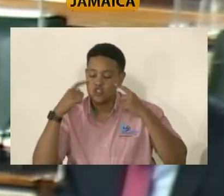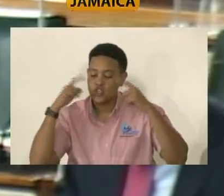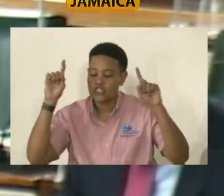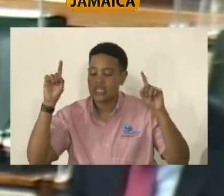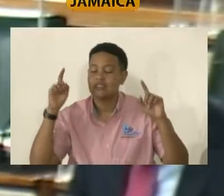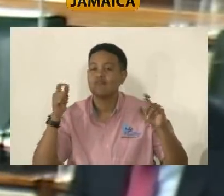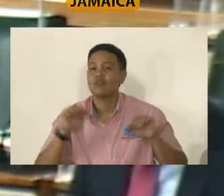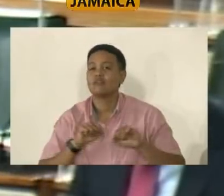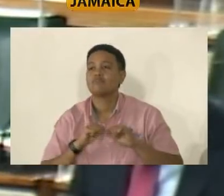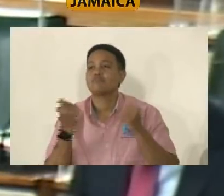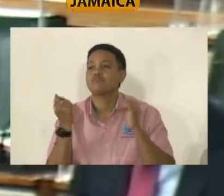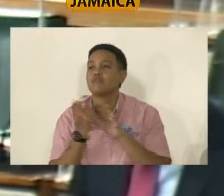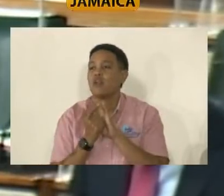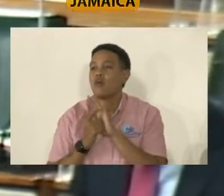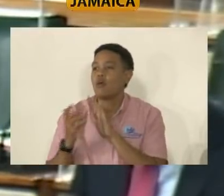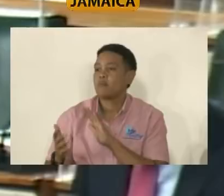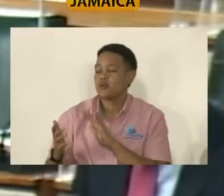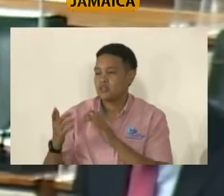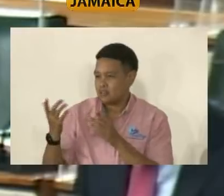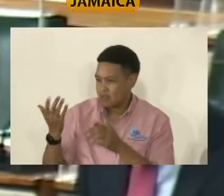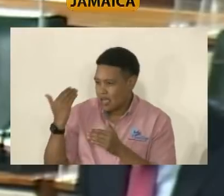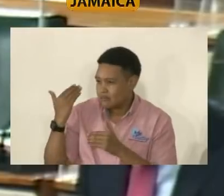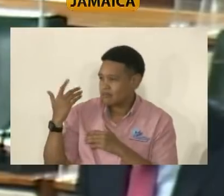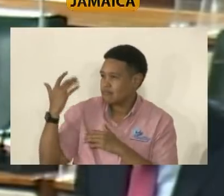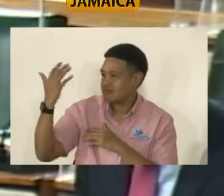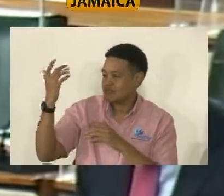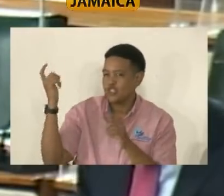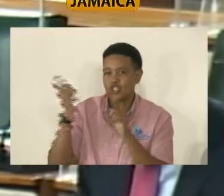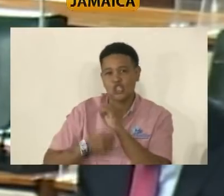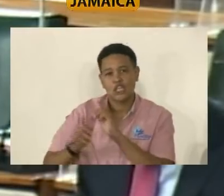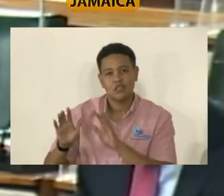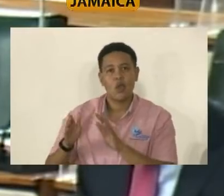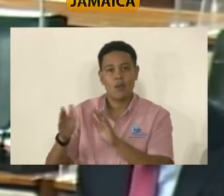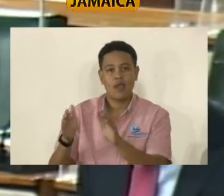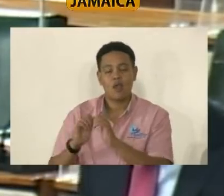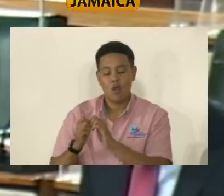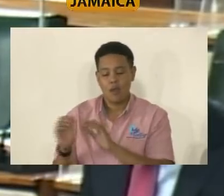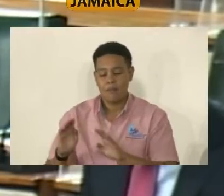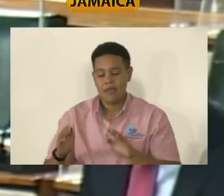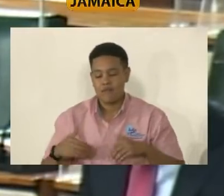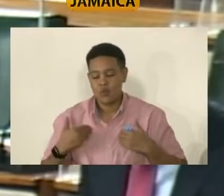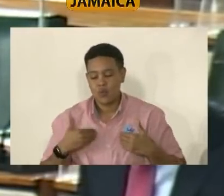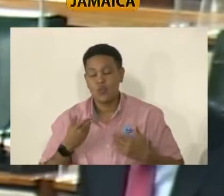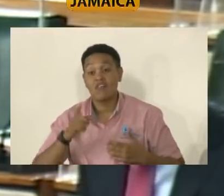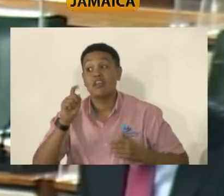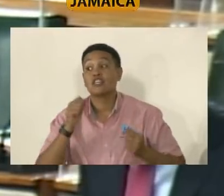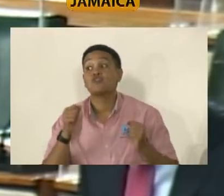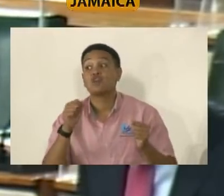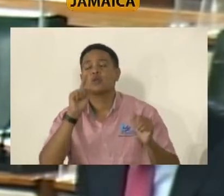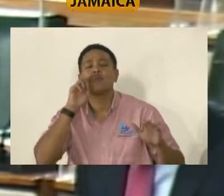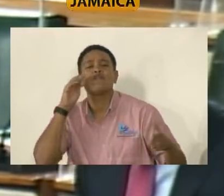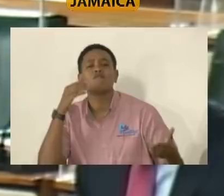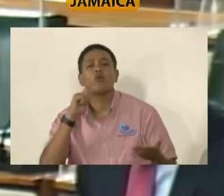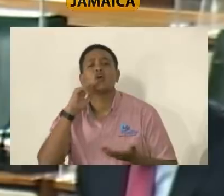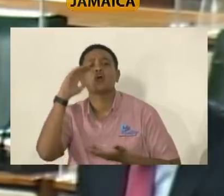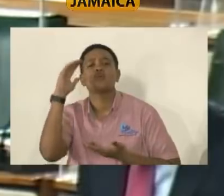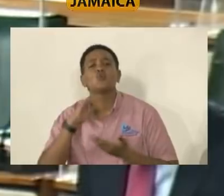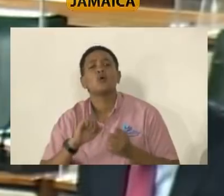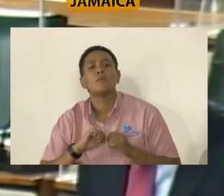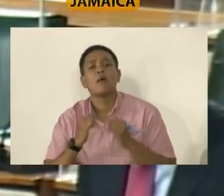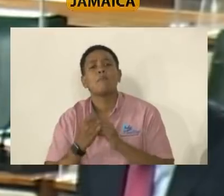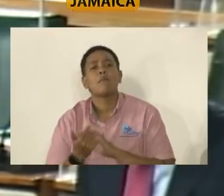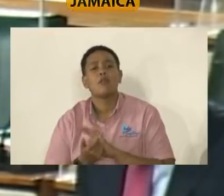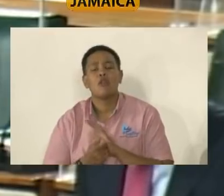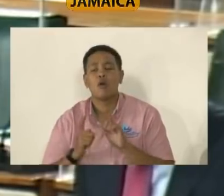outcomes. In tandem with the offender management strategy, the youth offending strategy, which is geared towards reducing reoffending and